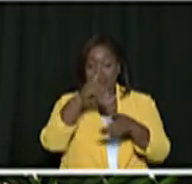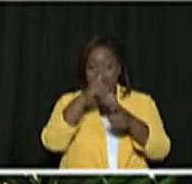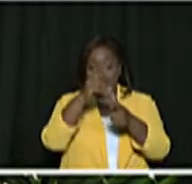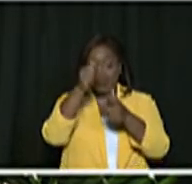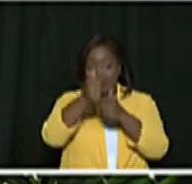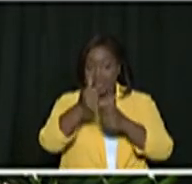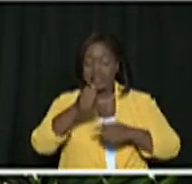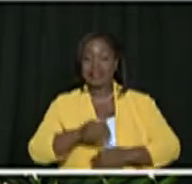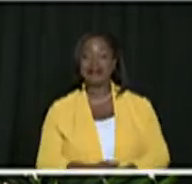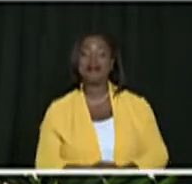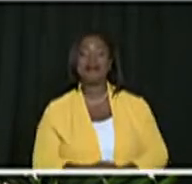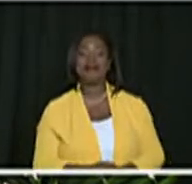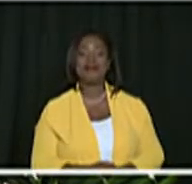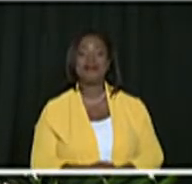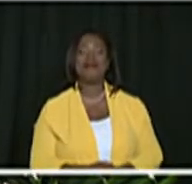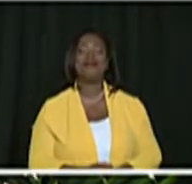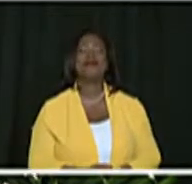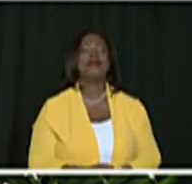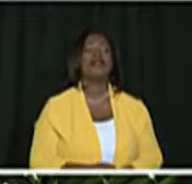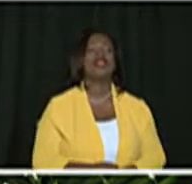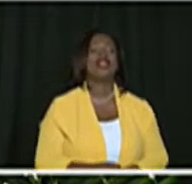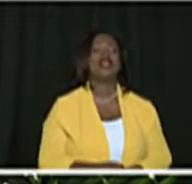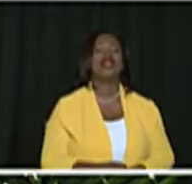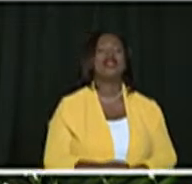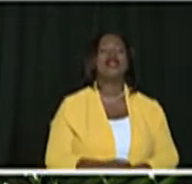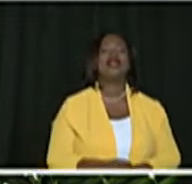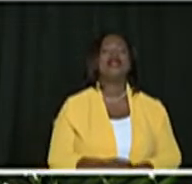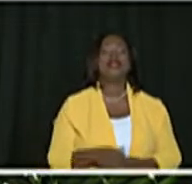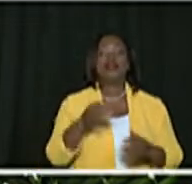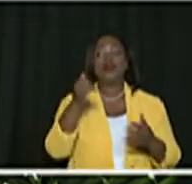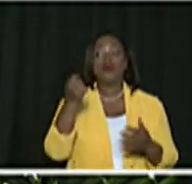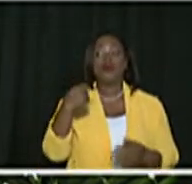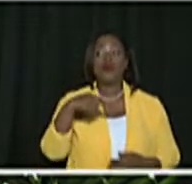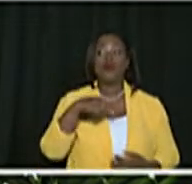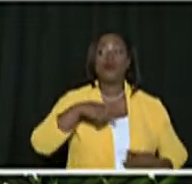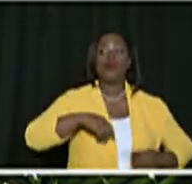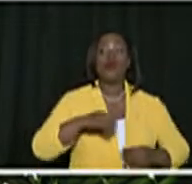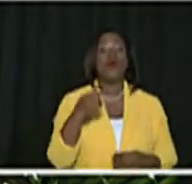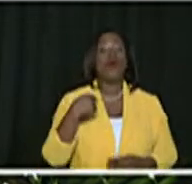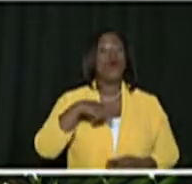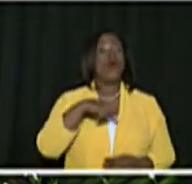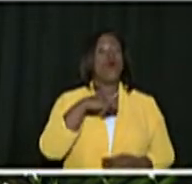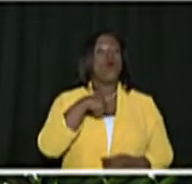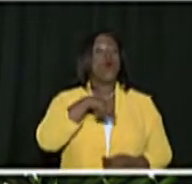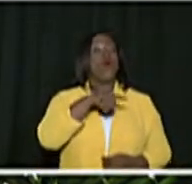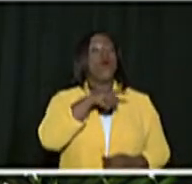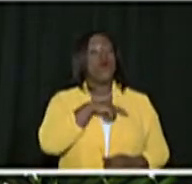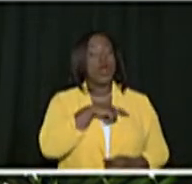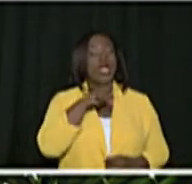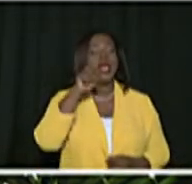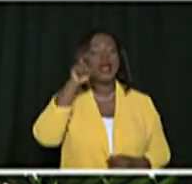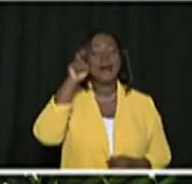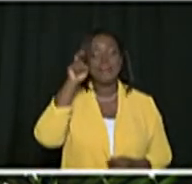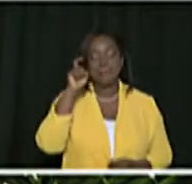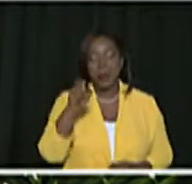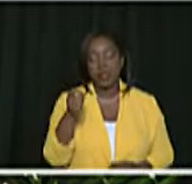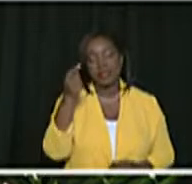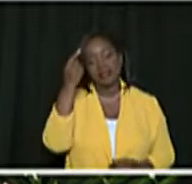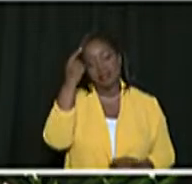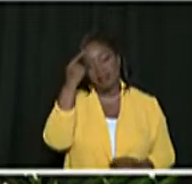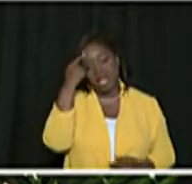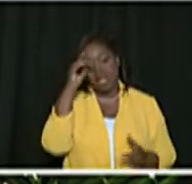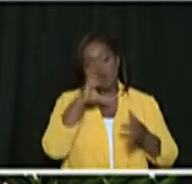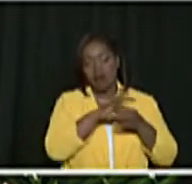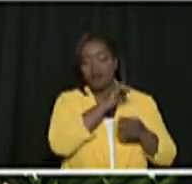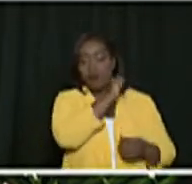new paradigm shift, the new normal, we should refer to our children as, children with educational needs or